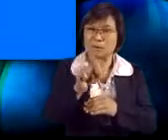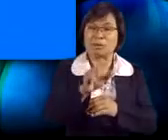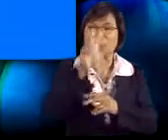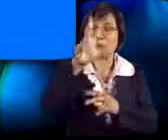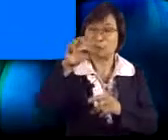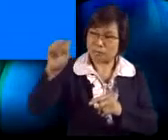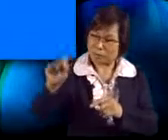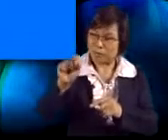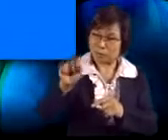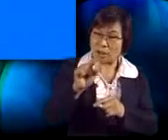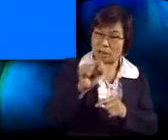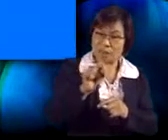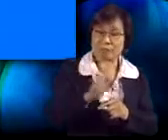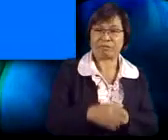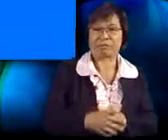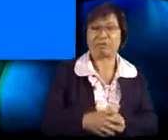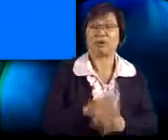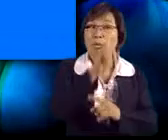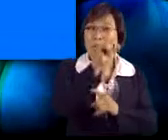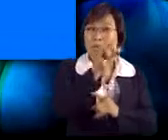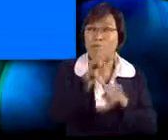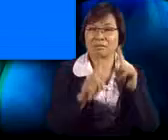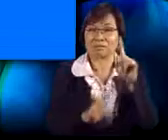three places to the left.